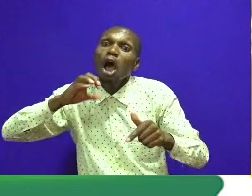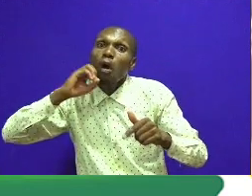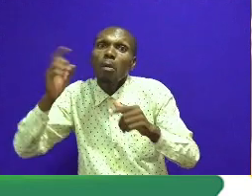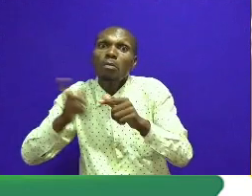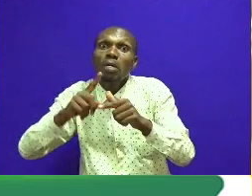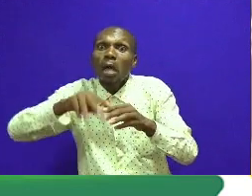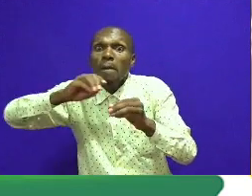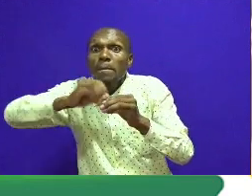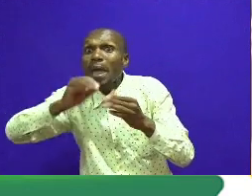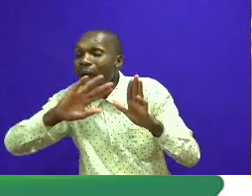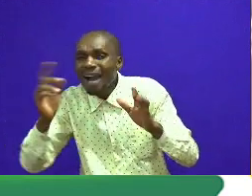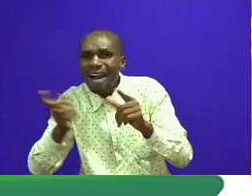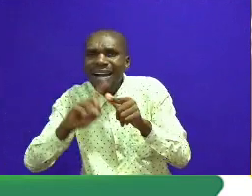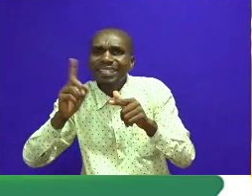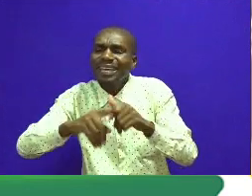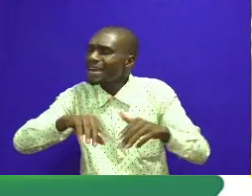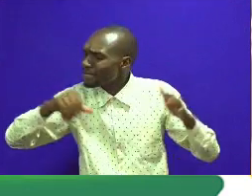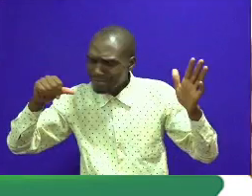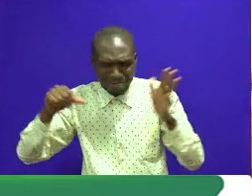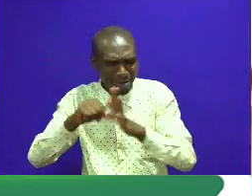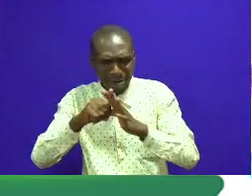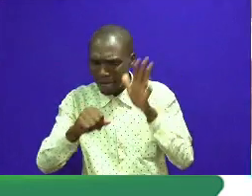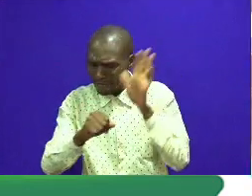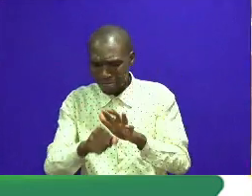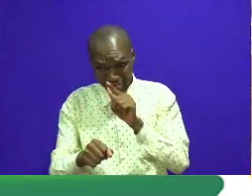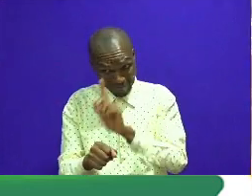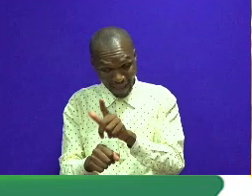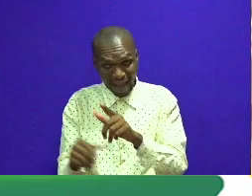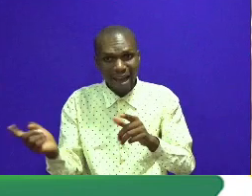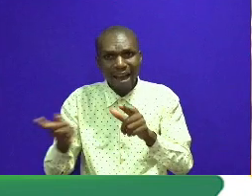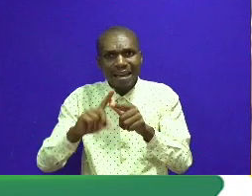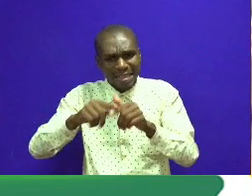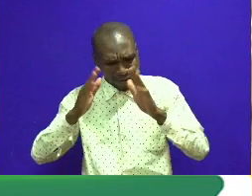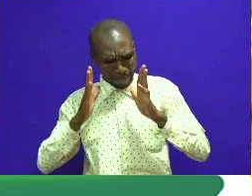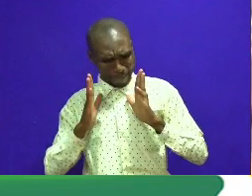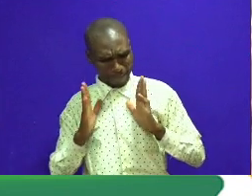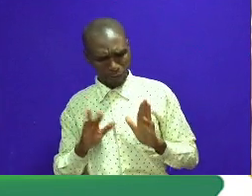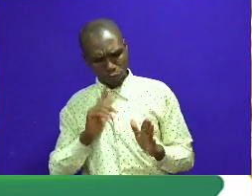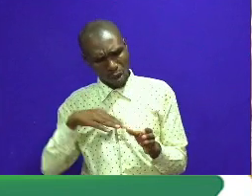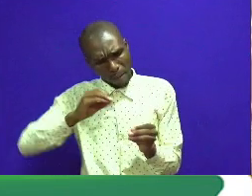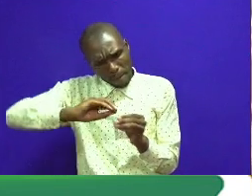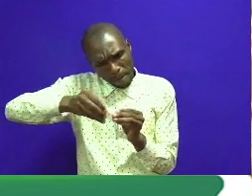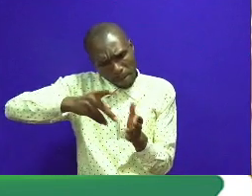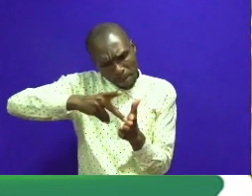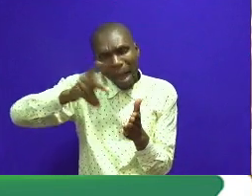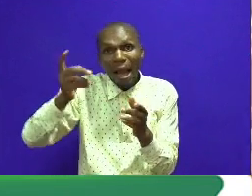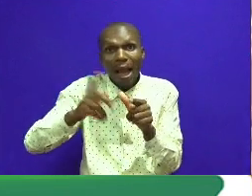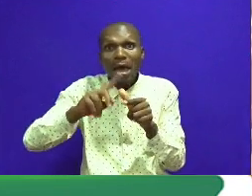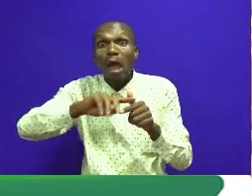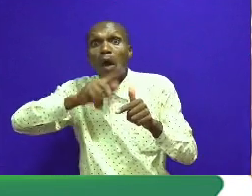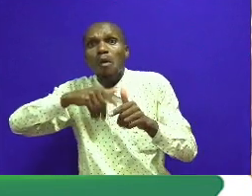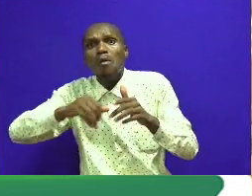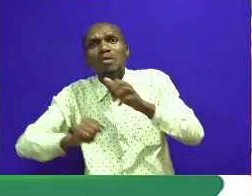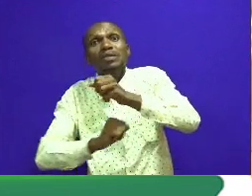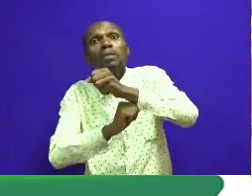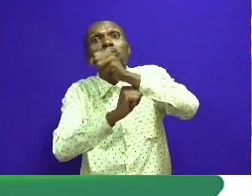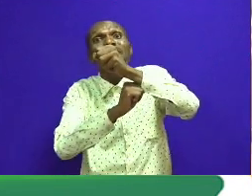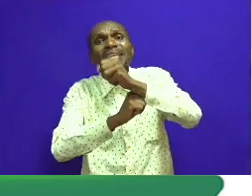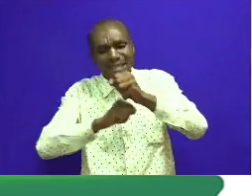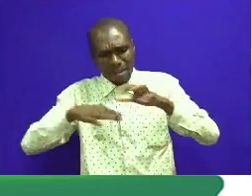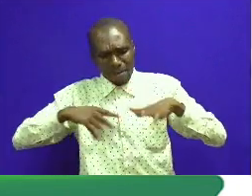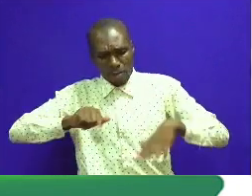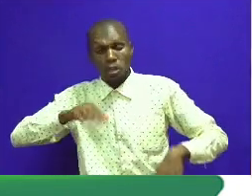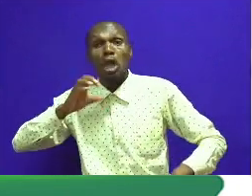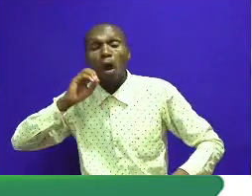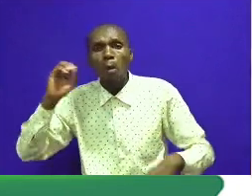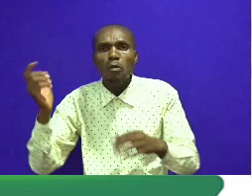have payslips, that's a big joke. That person with the payslip is the one who is supporting the people in the village.